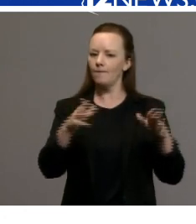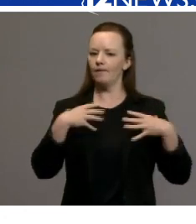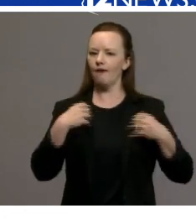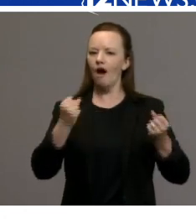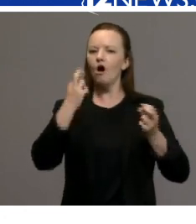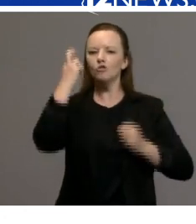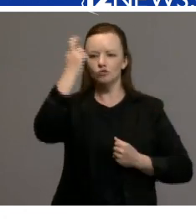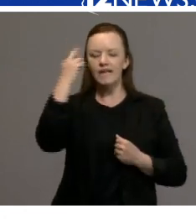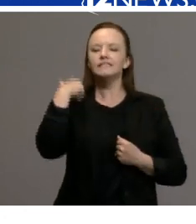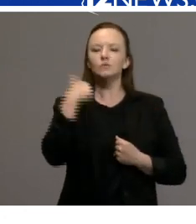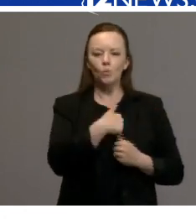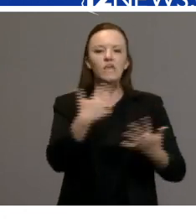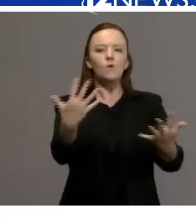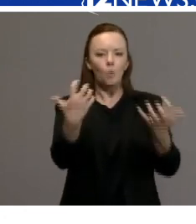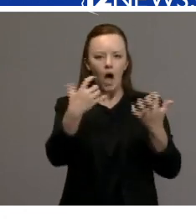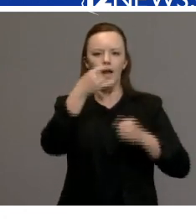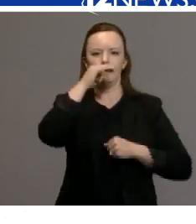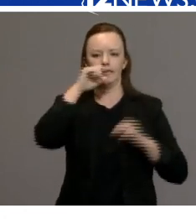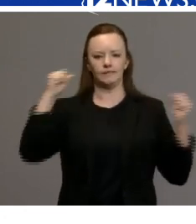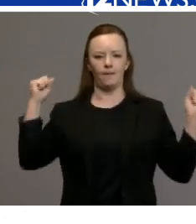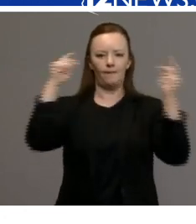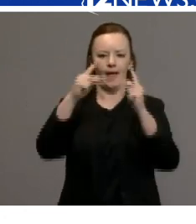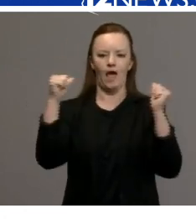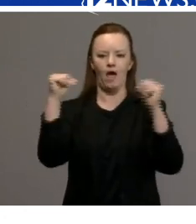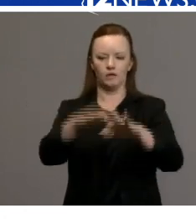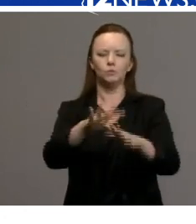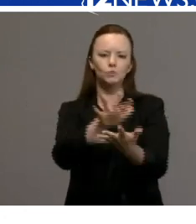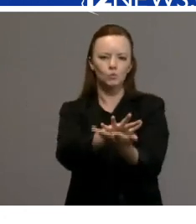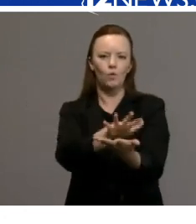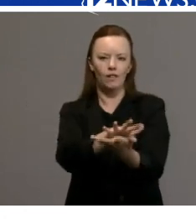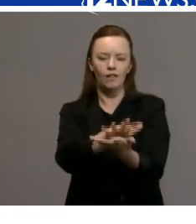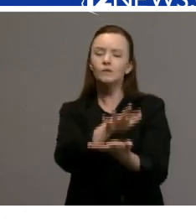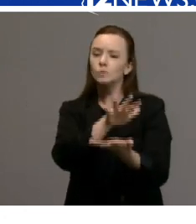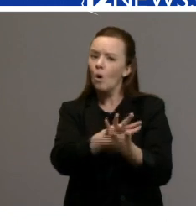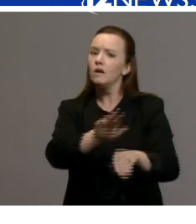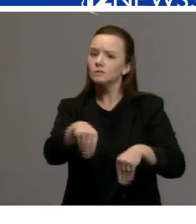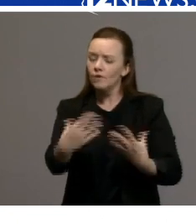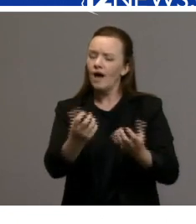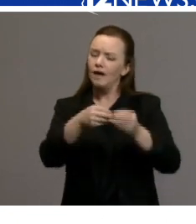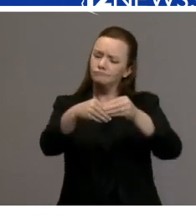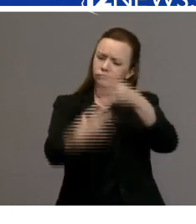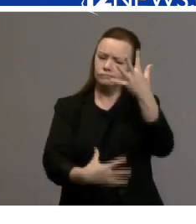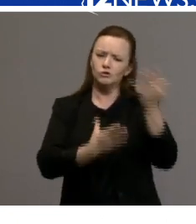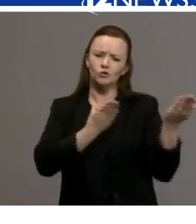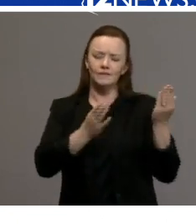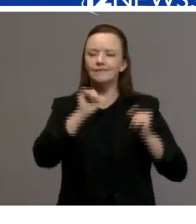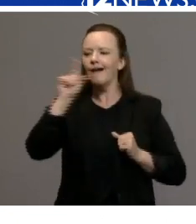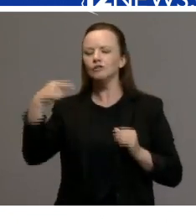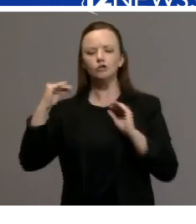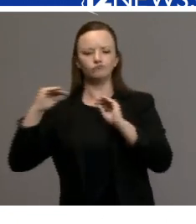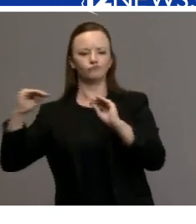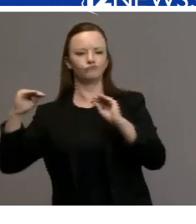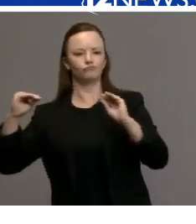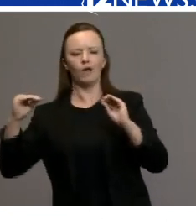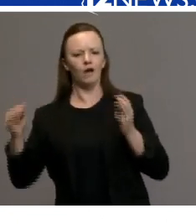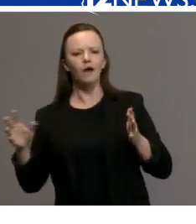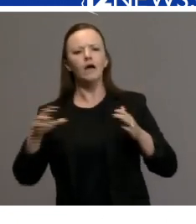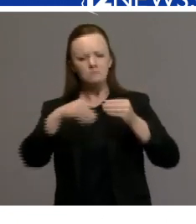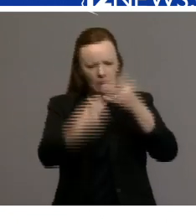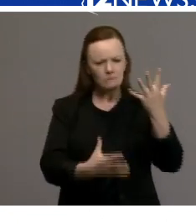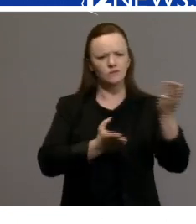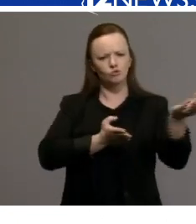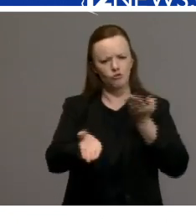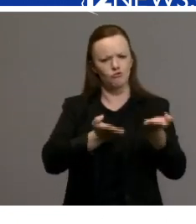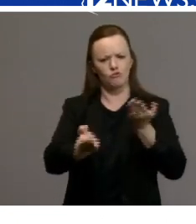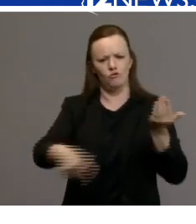school. They provide a lot more services than just education. We know, based on our experience with the child